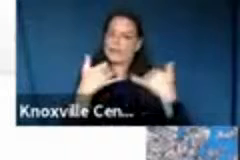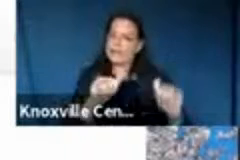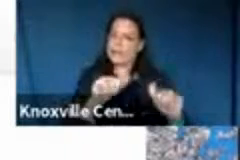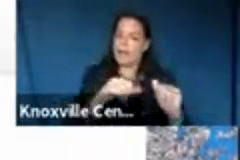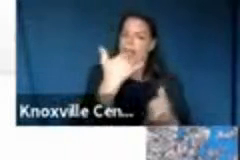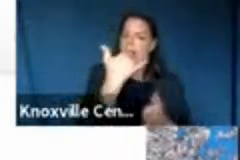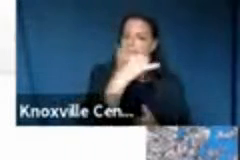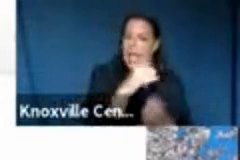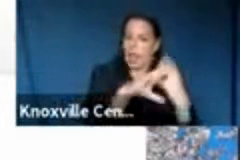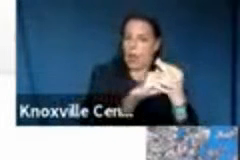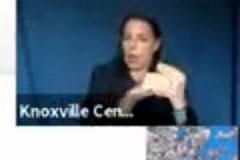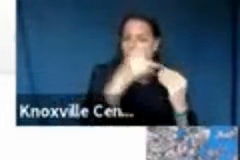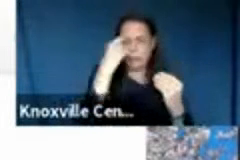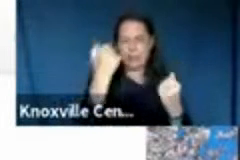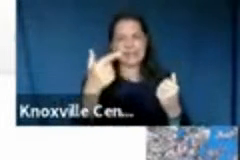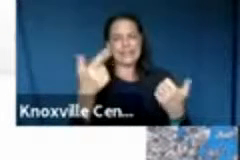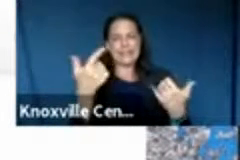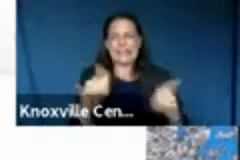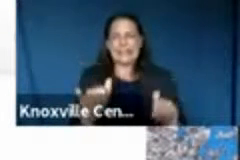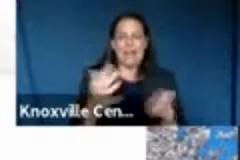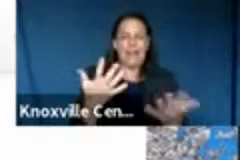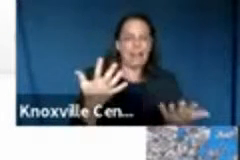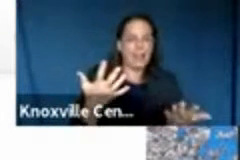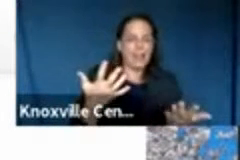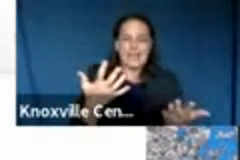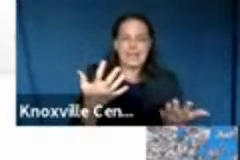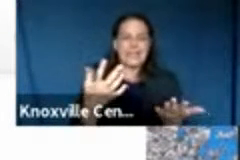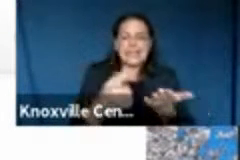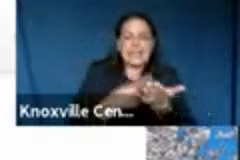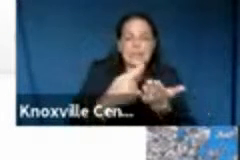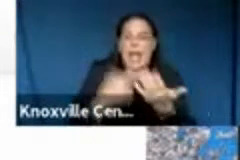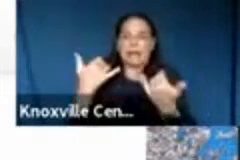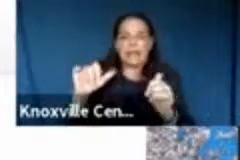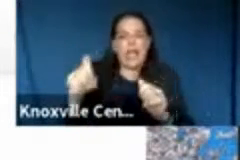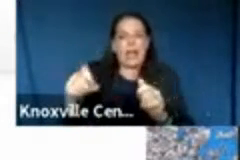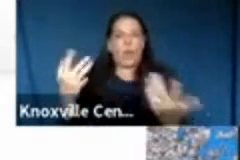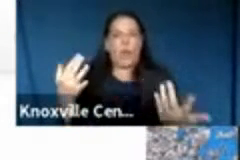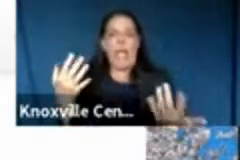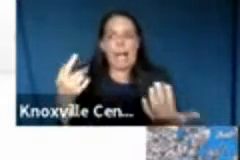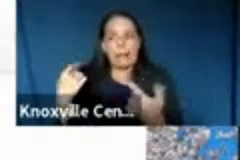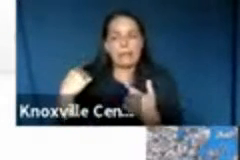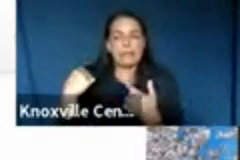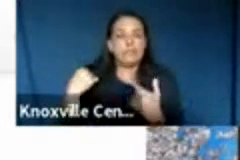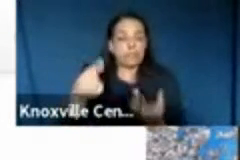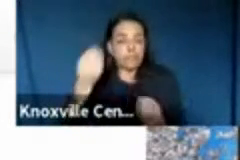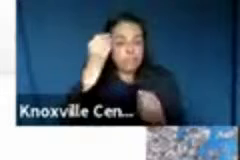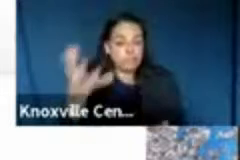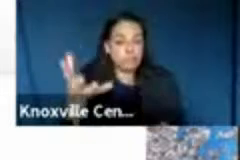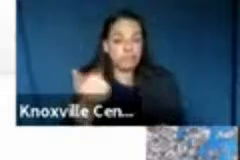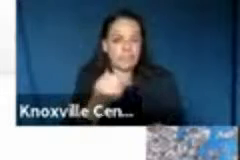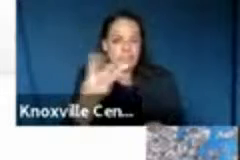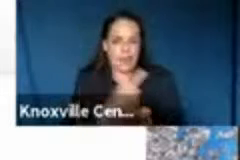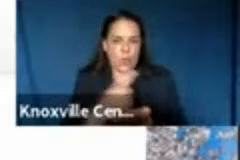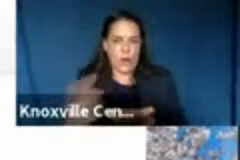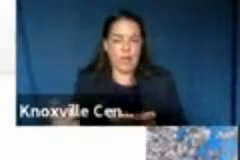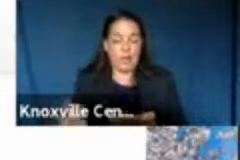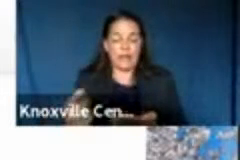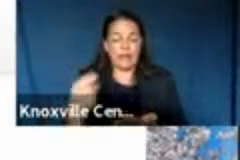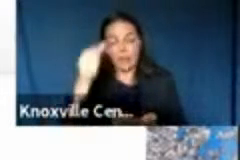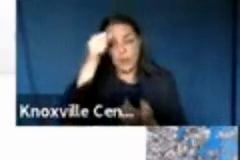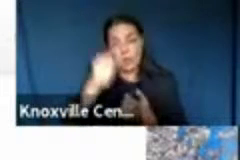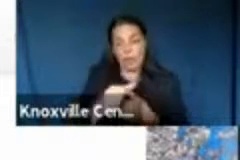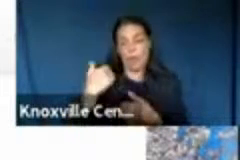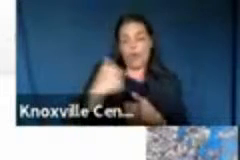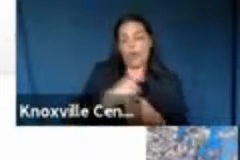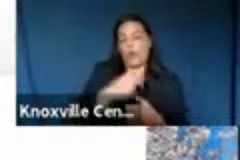of stability with lab capacity that we've been talking about for several weeks. As we mentioned earlier this week, we are working with a new